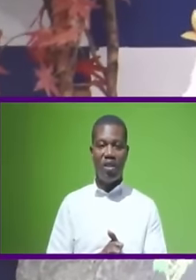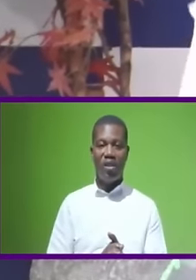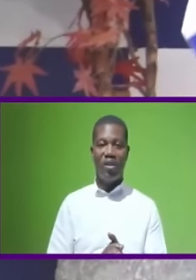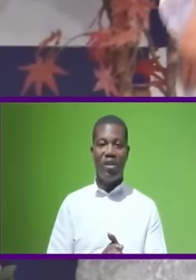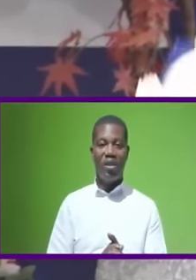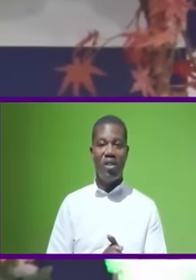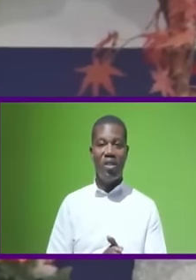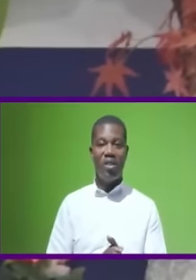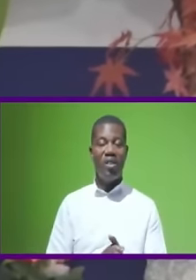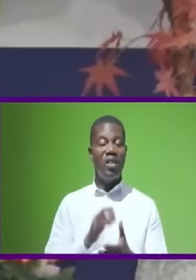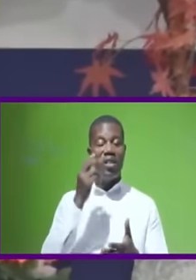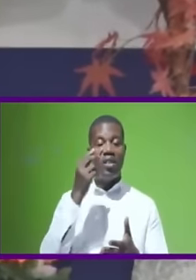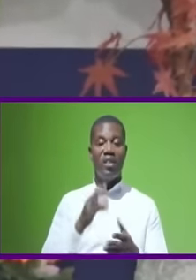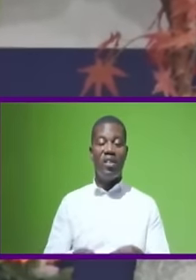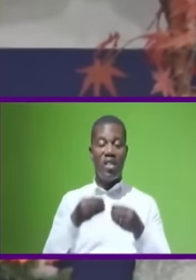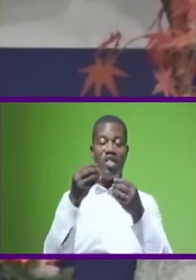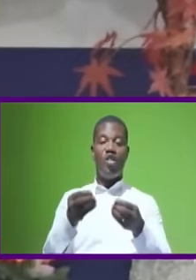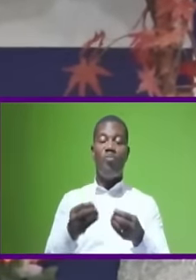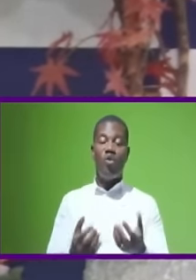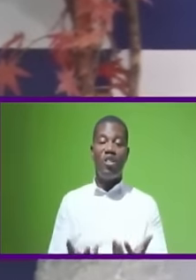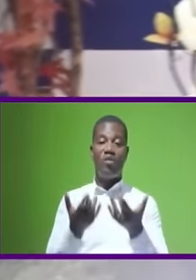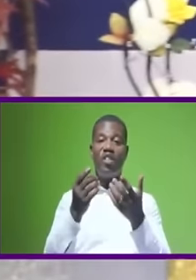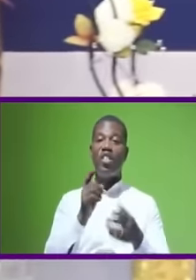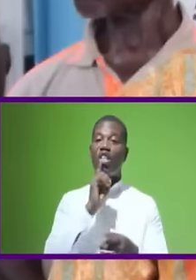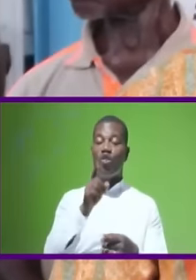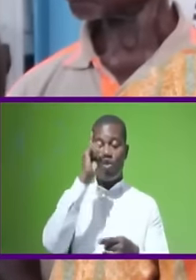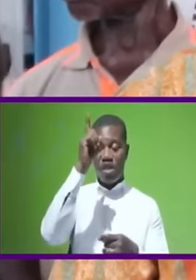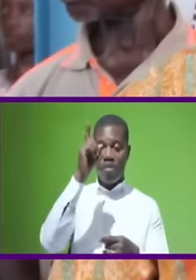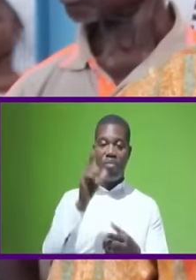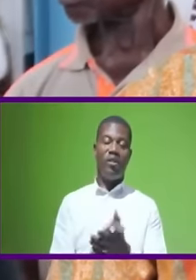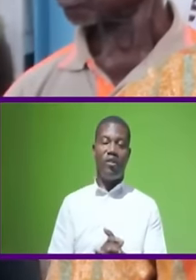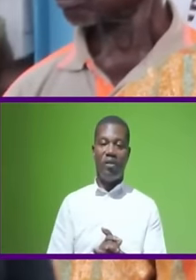ya de bo wa fo de na ya wo de ampa.